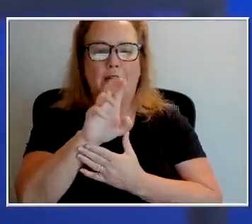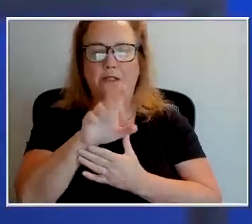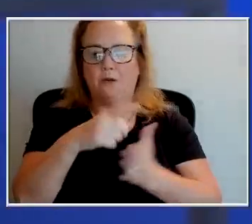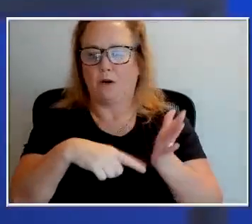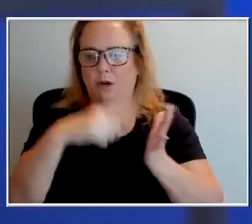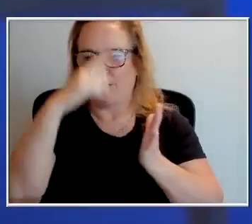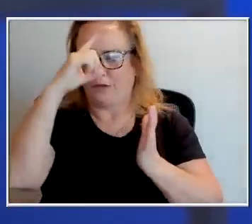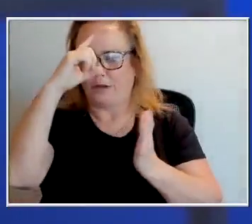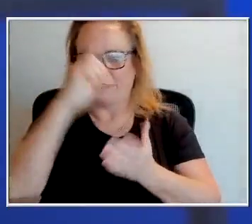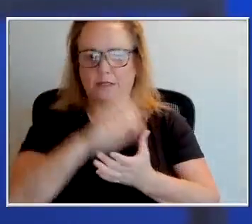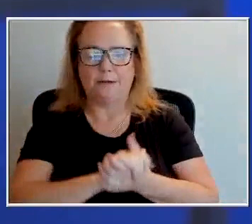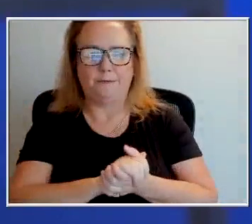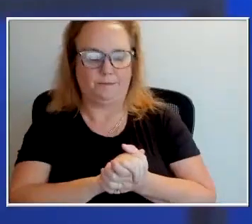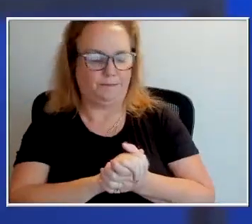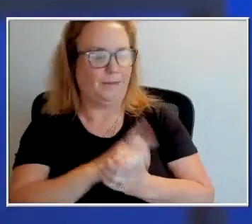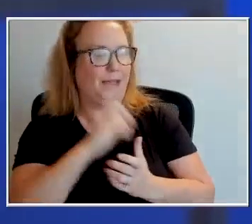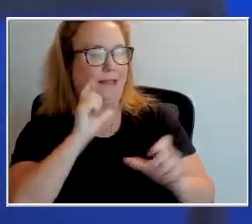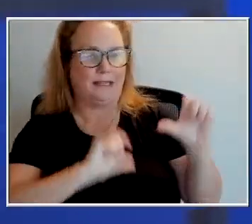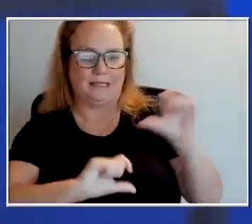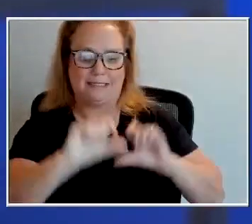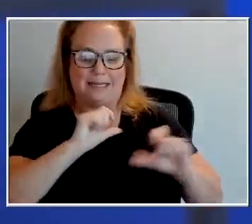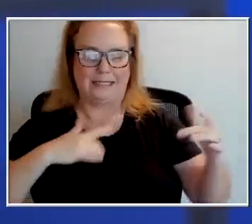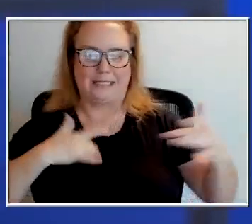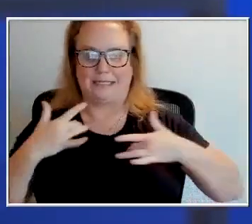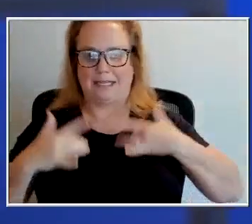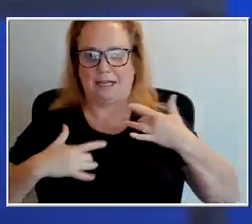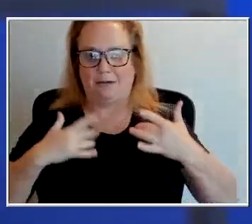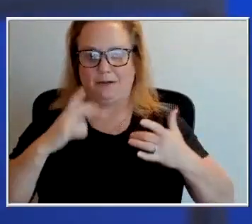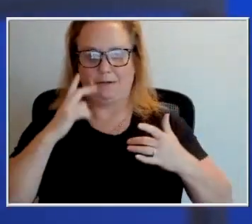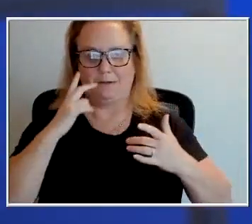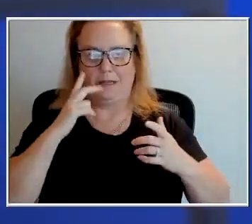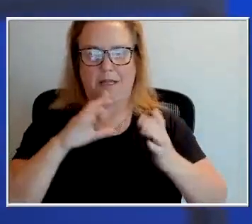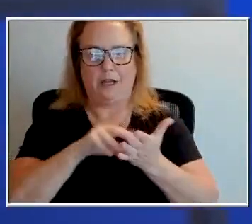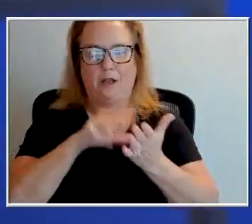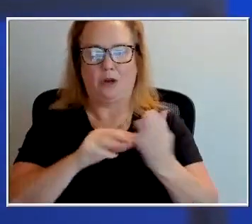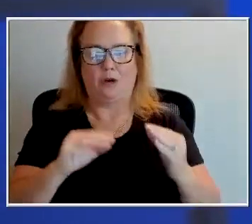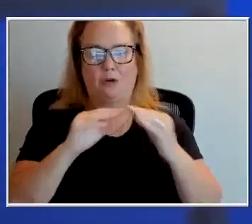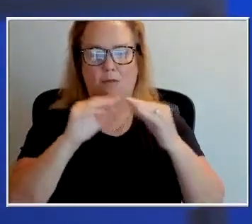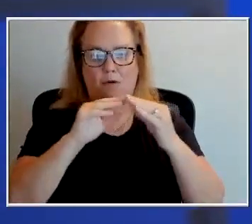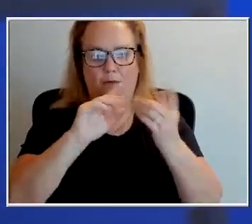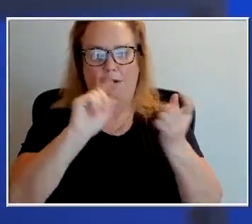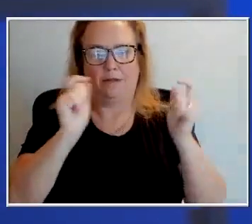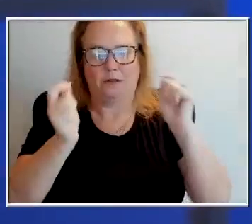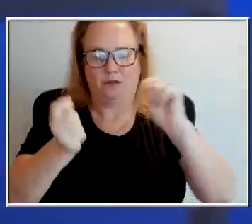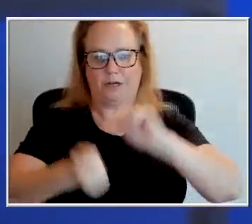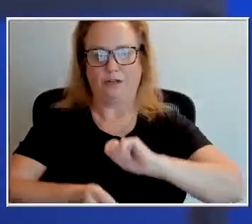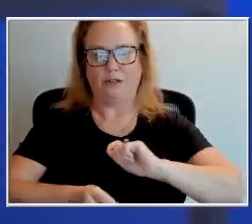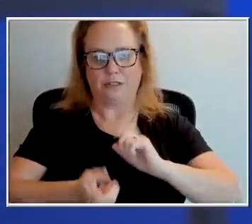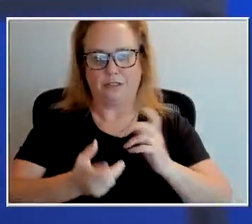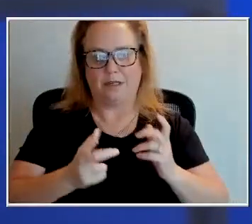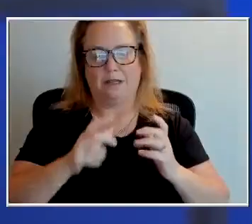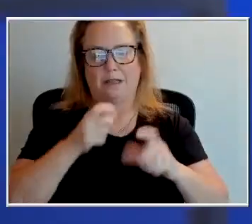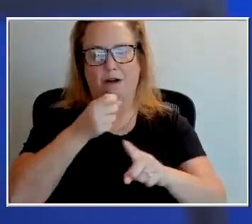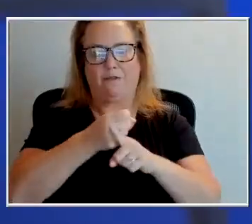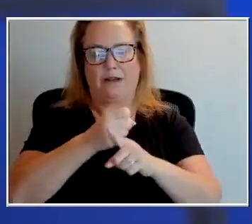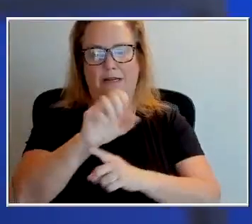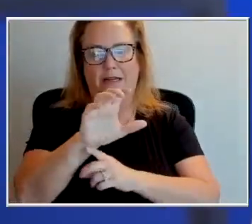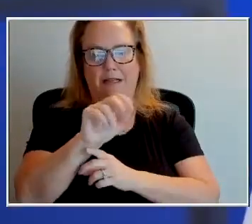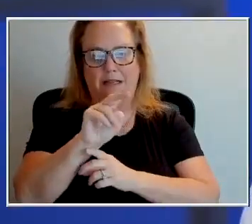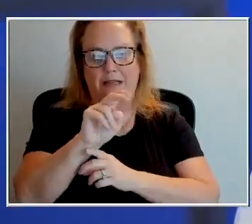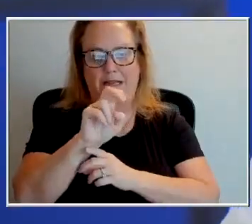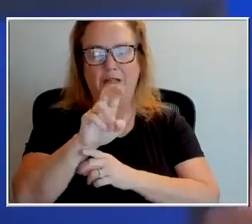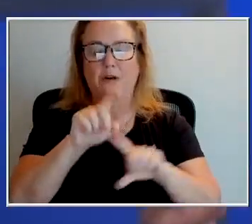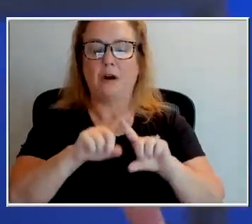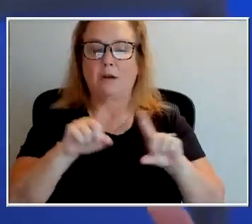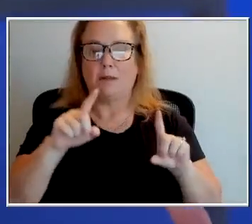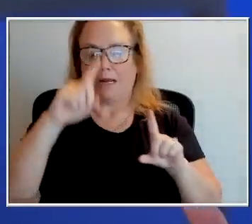think the science is going to be really exciting once we start to know more about how some of these changes at a molecular level are going to affect the cancer. But when I take it at